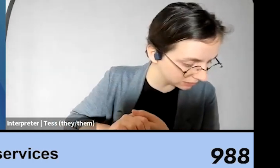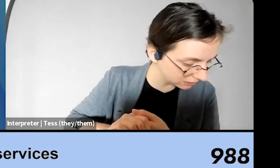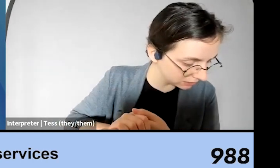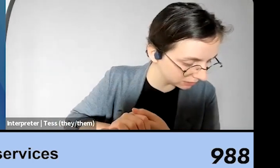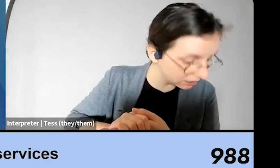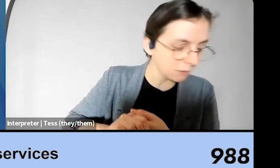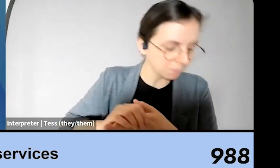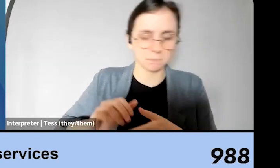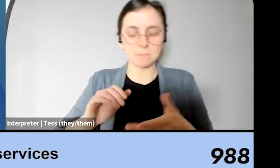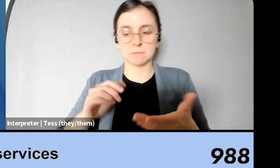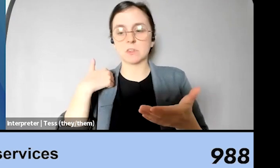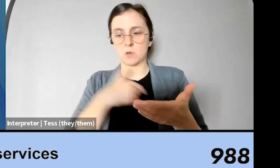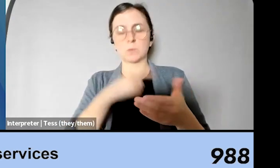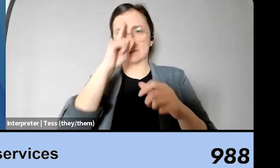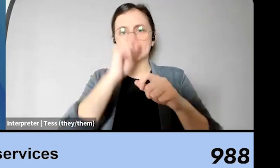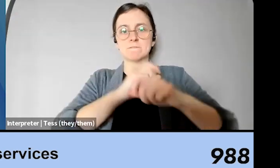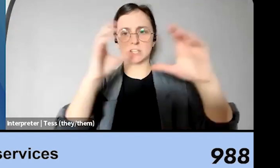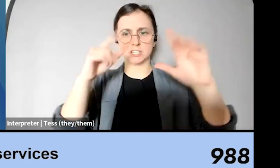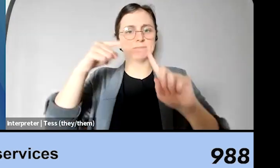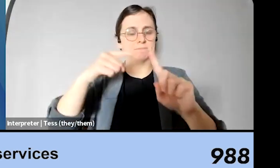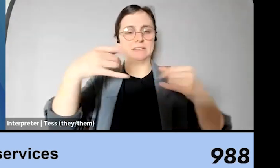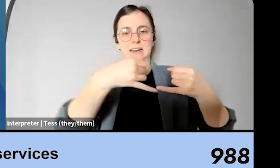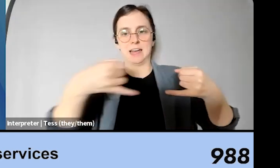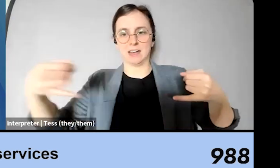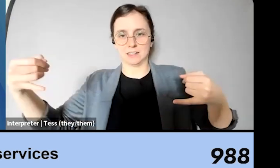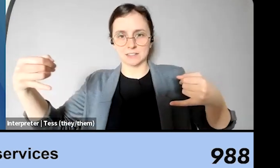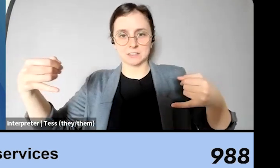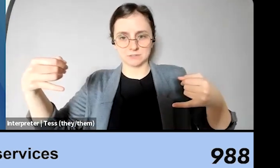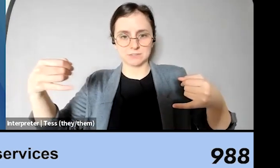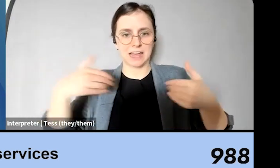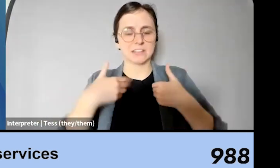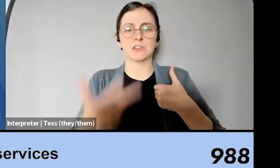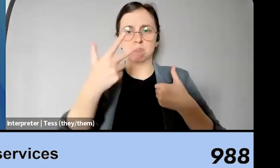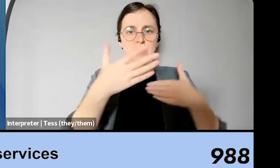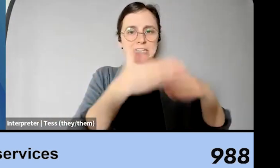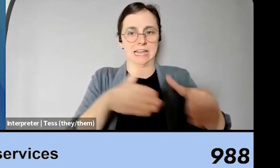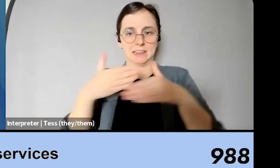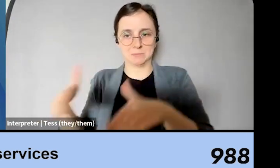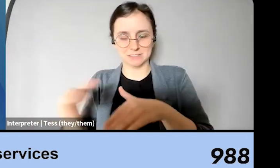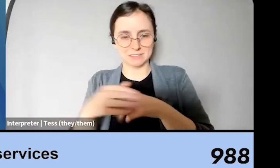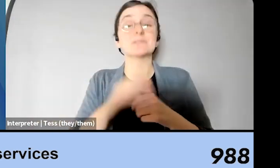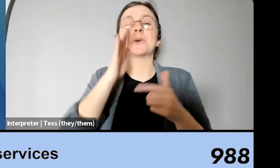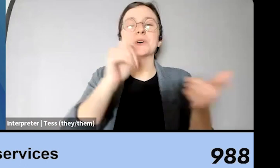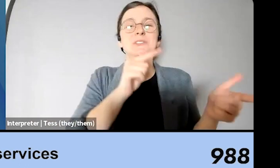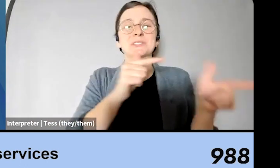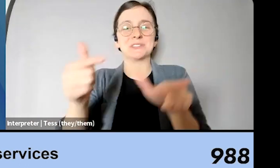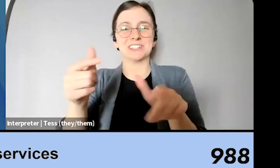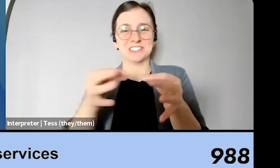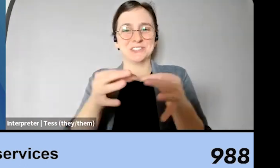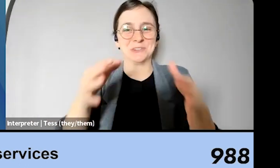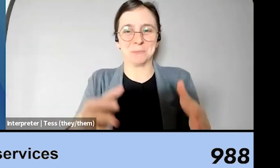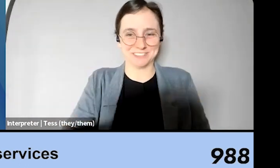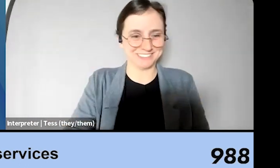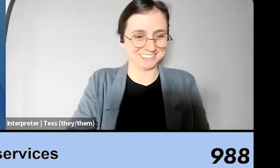as a continuum that has three distinct elements, those elements being someone to talk to, and that's primarily what Laura